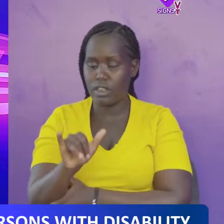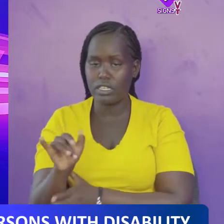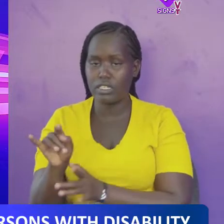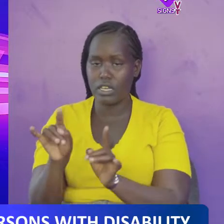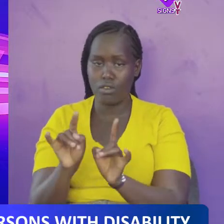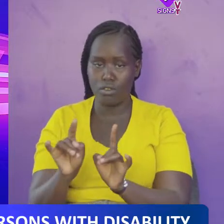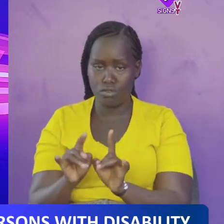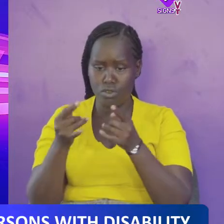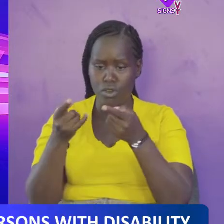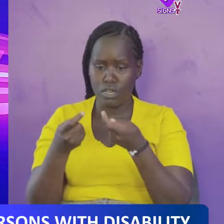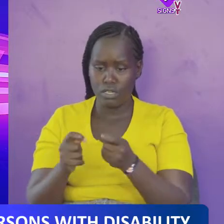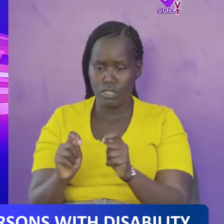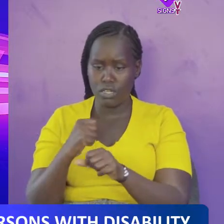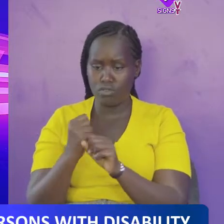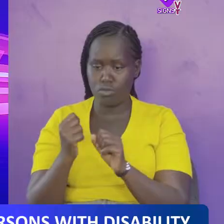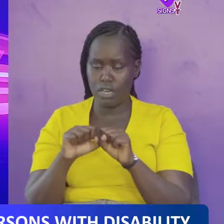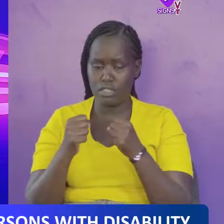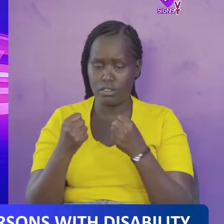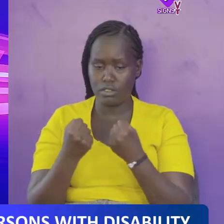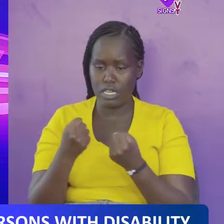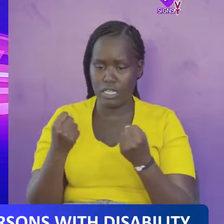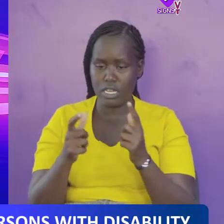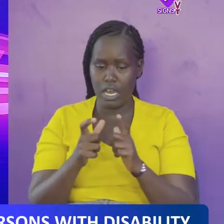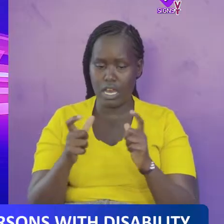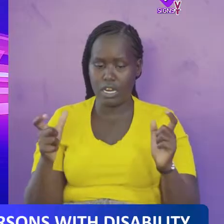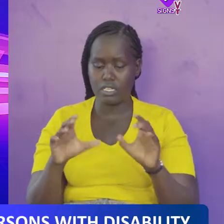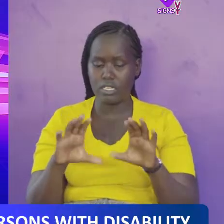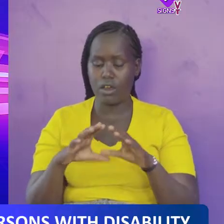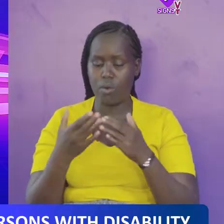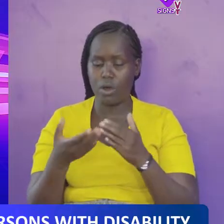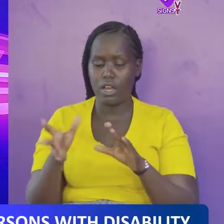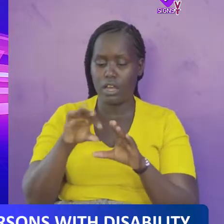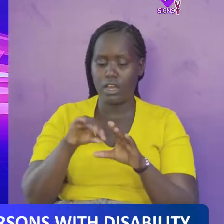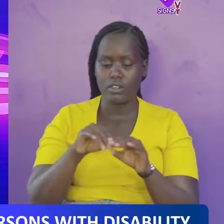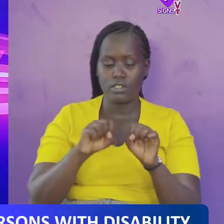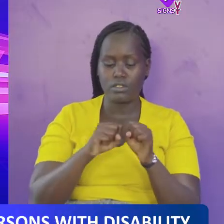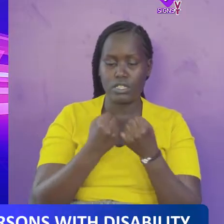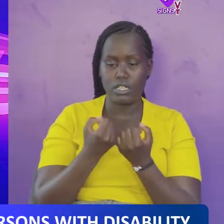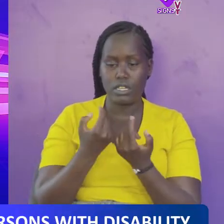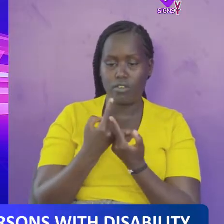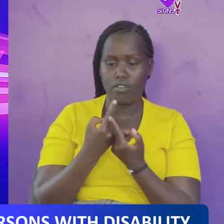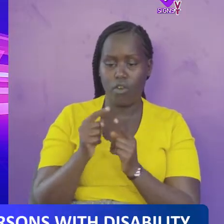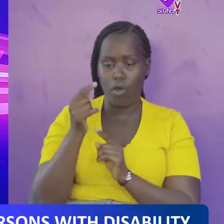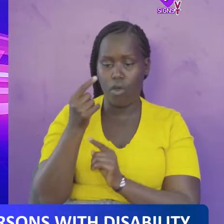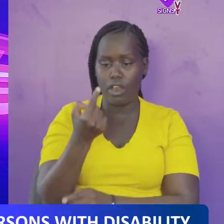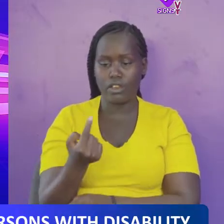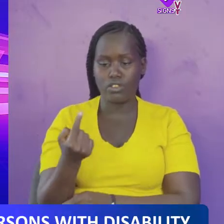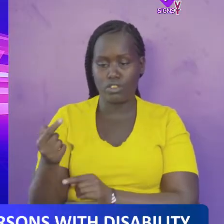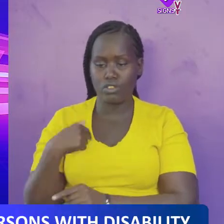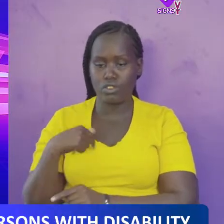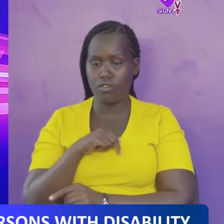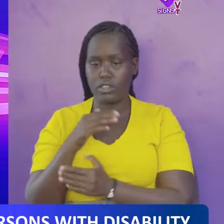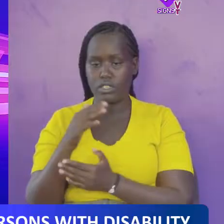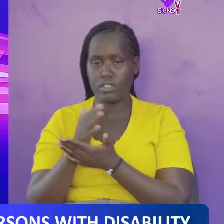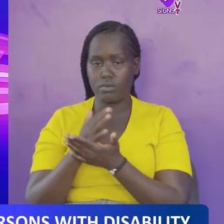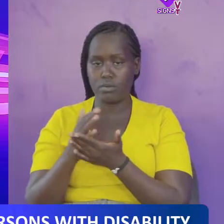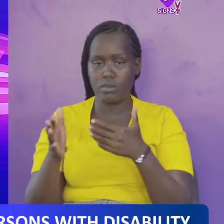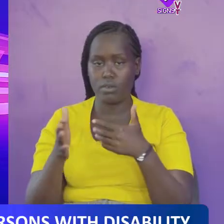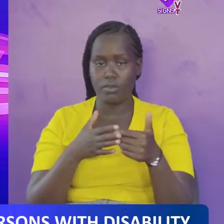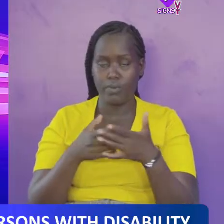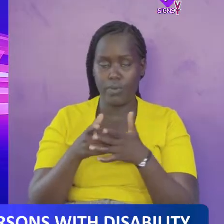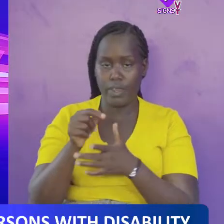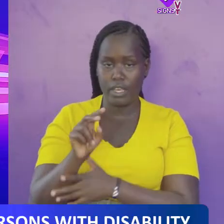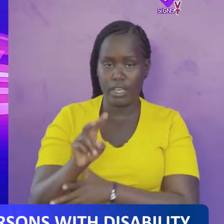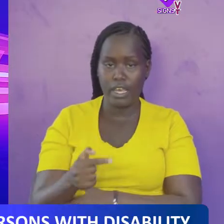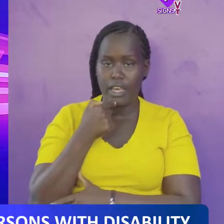society a greater one inclusive society for each and every one of us. As part of Science TV community, once again,